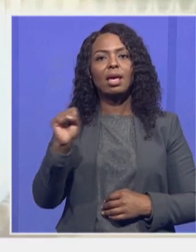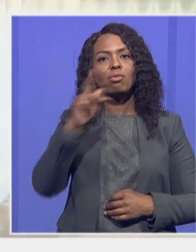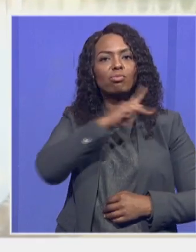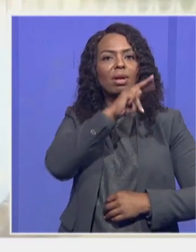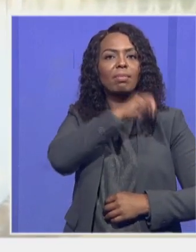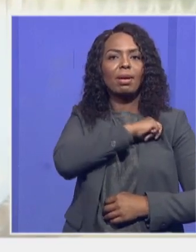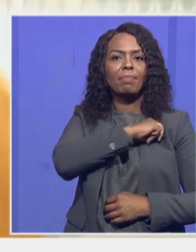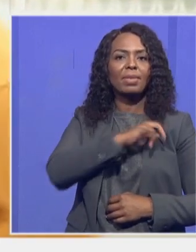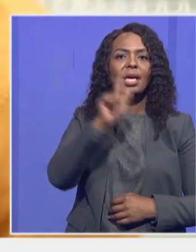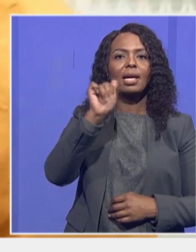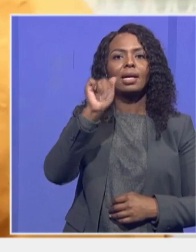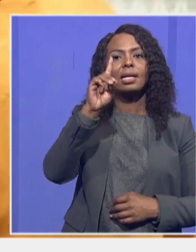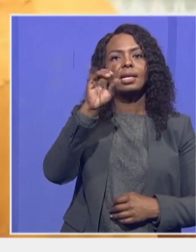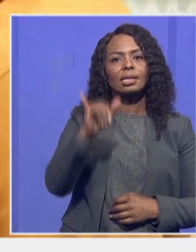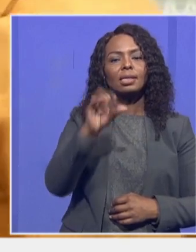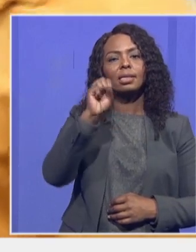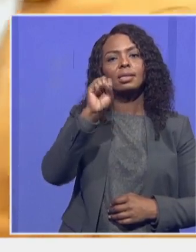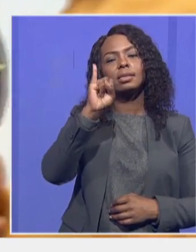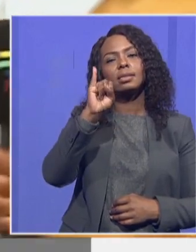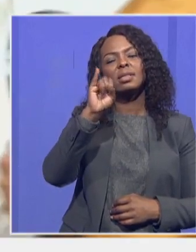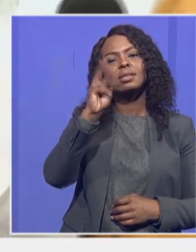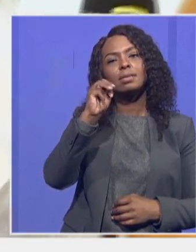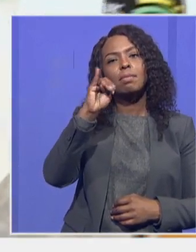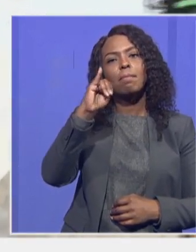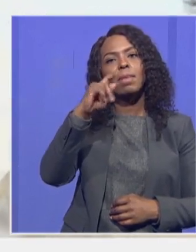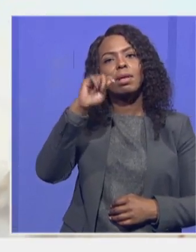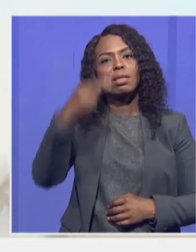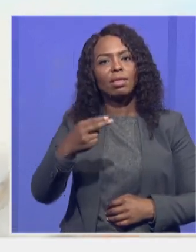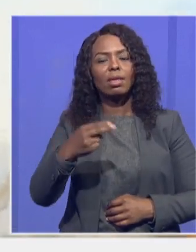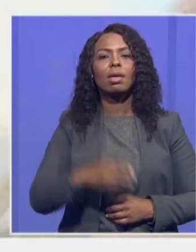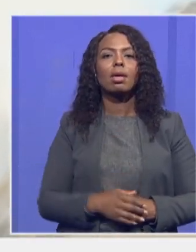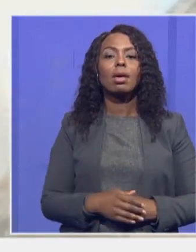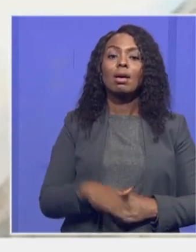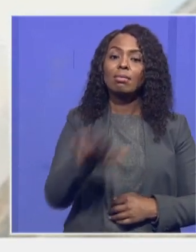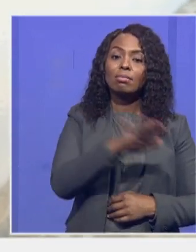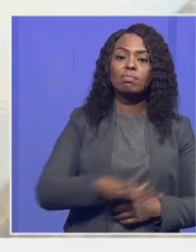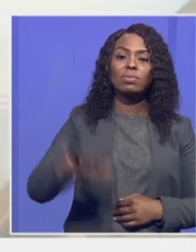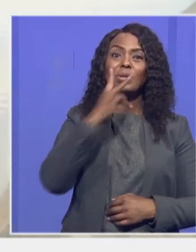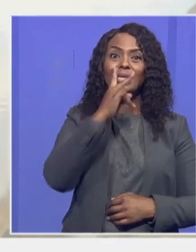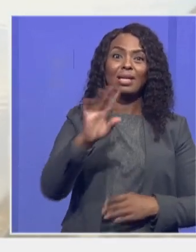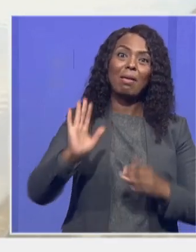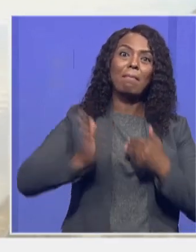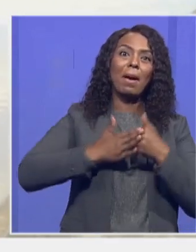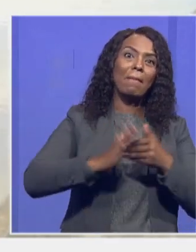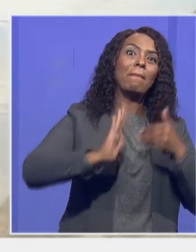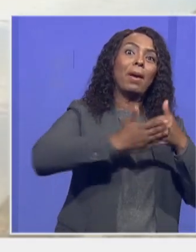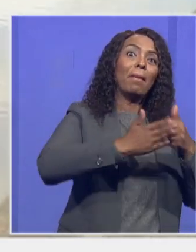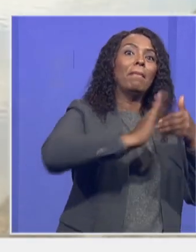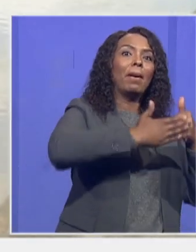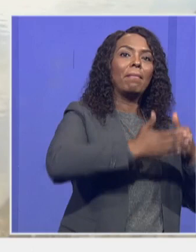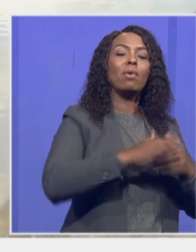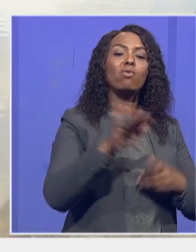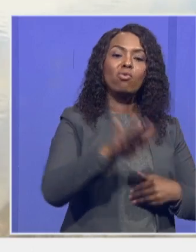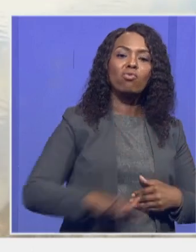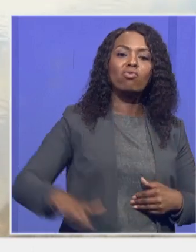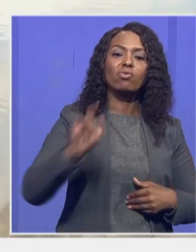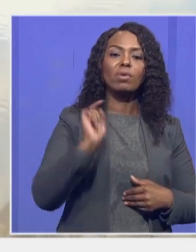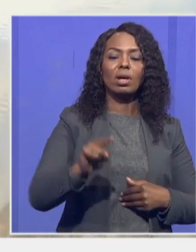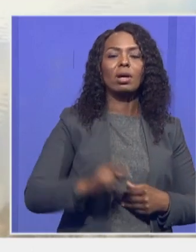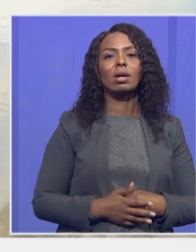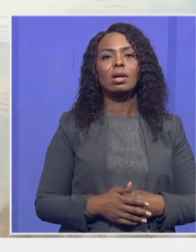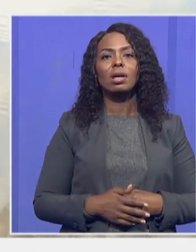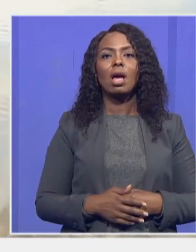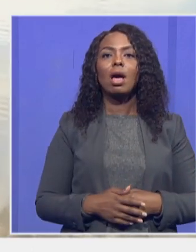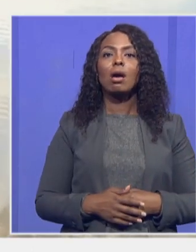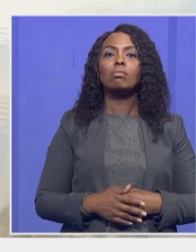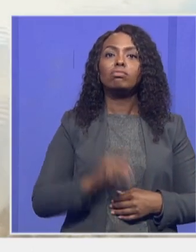that the whole town has completely shut down this morning, Mkolisi. As you can see from the visuals that we are bringing to you right now,